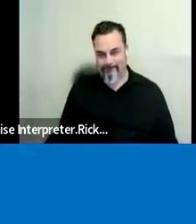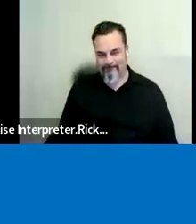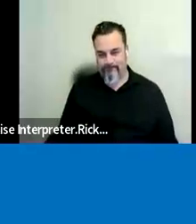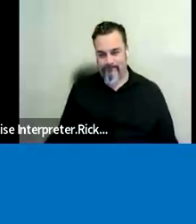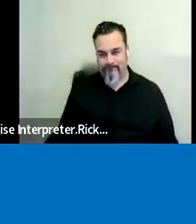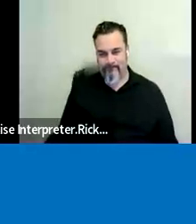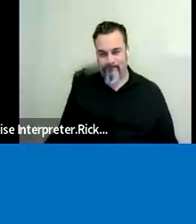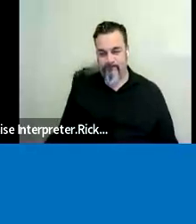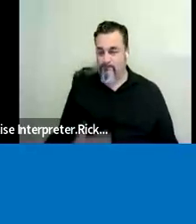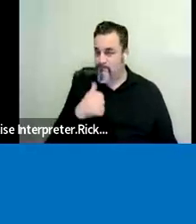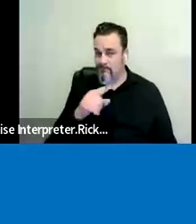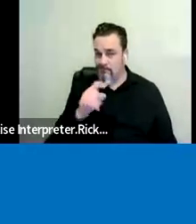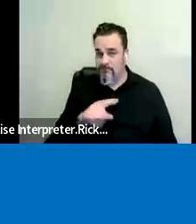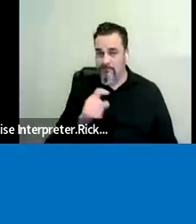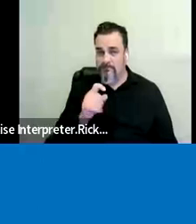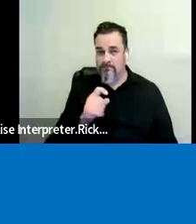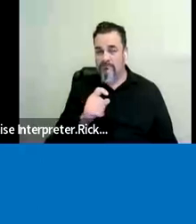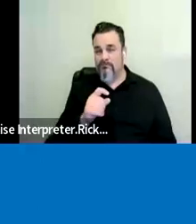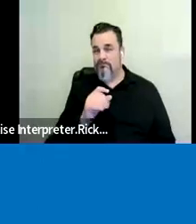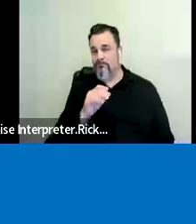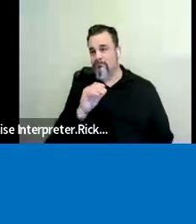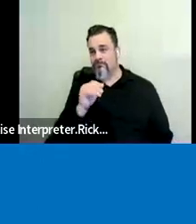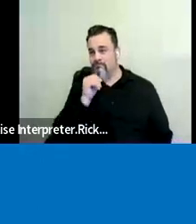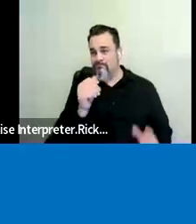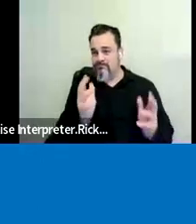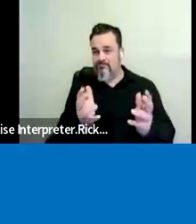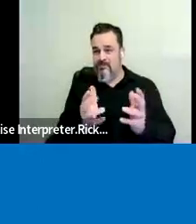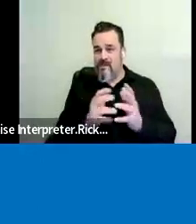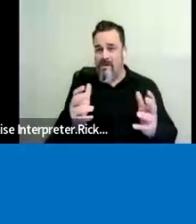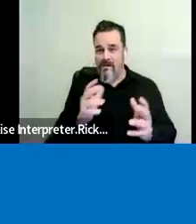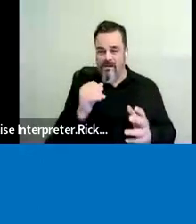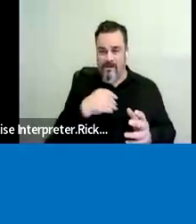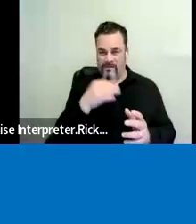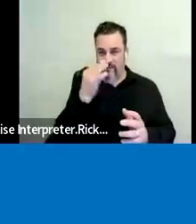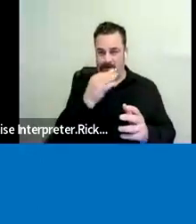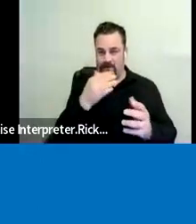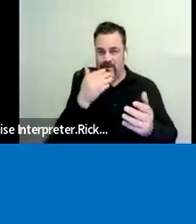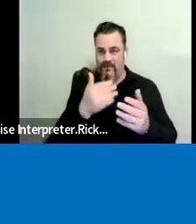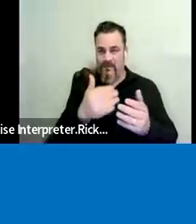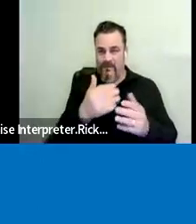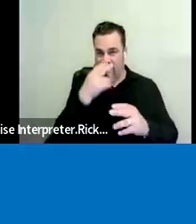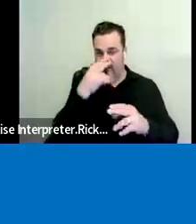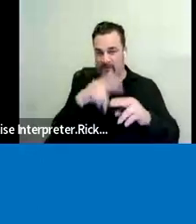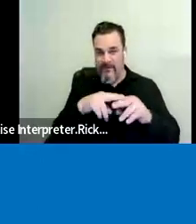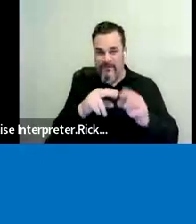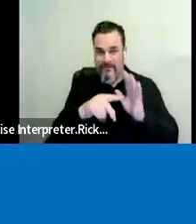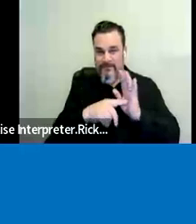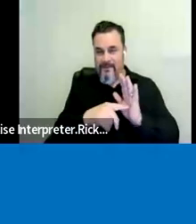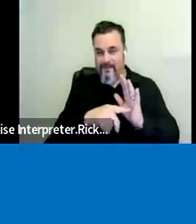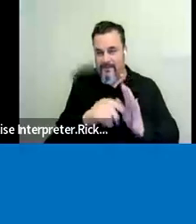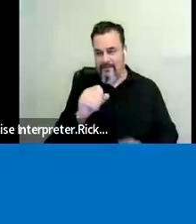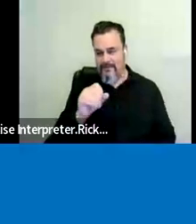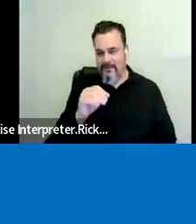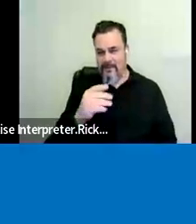Do you have any questions? No, talking a lot, and we're about to get to a really fun example.